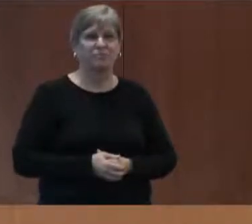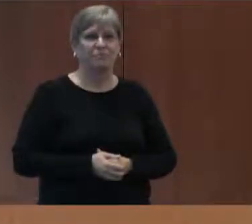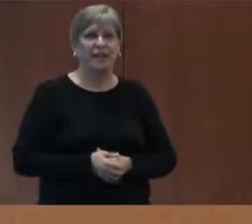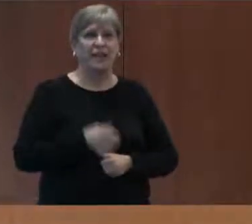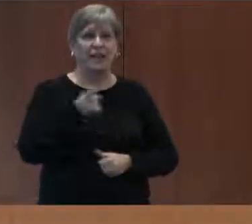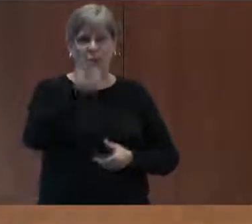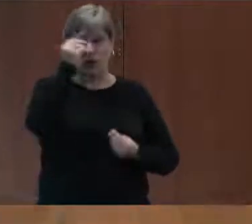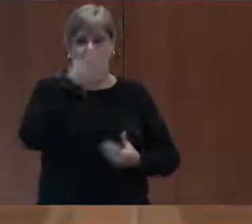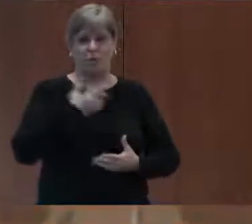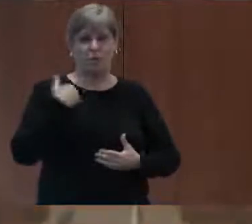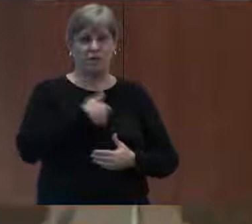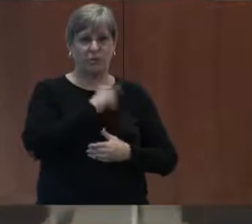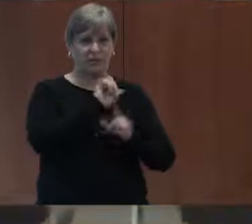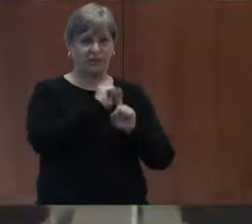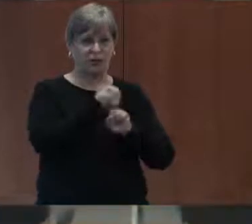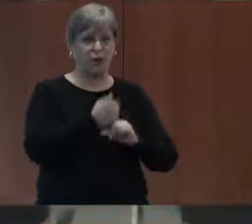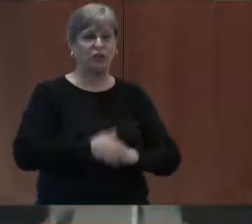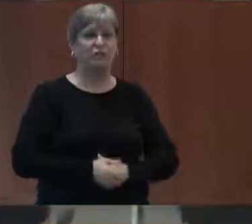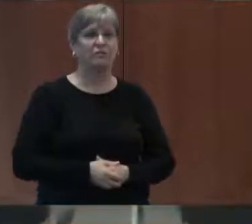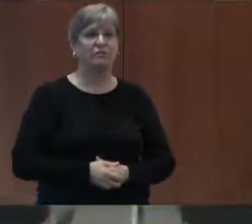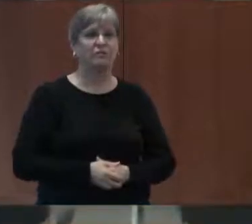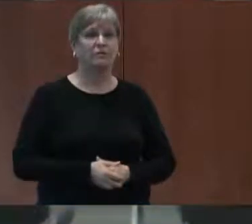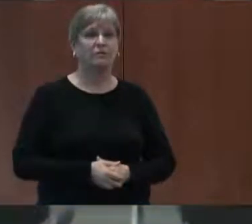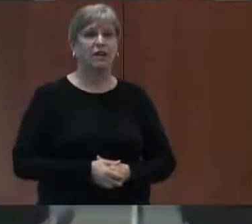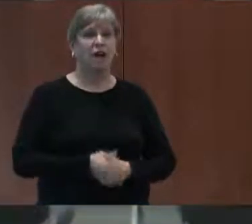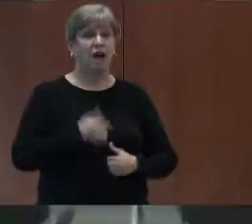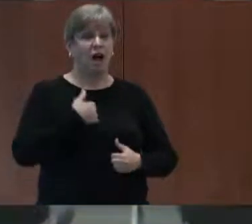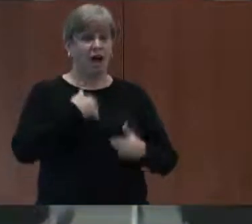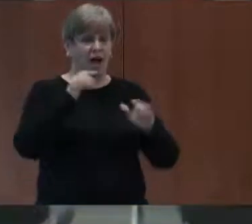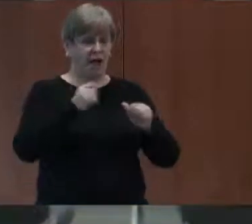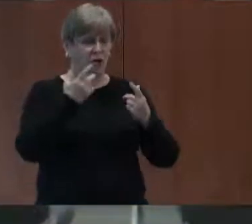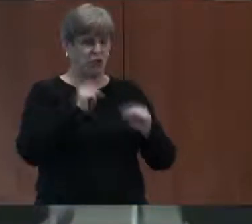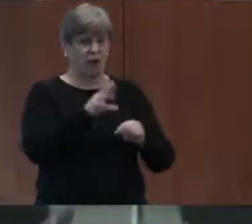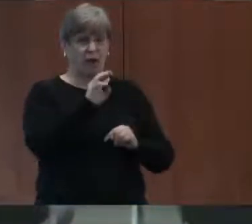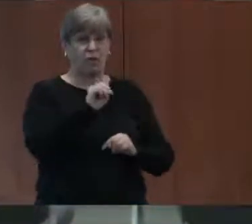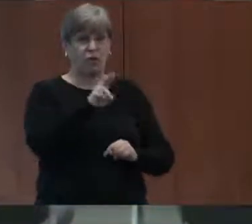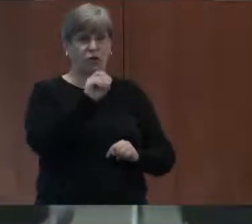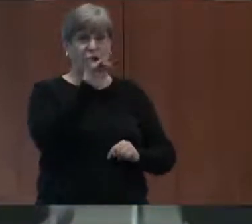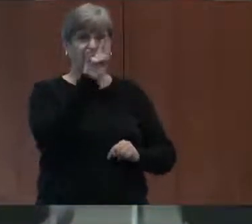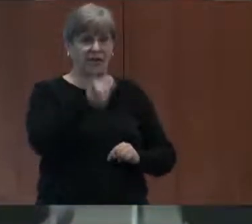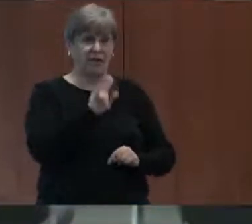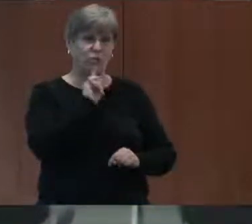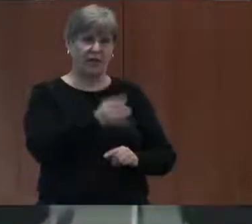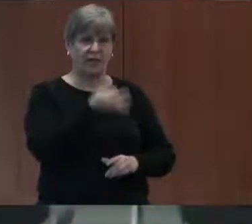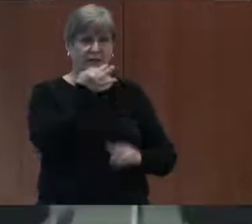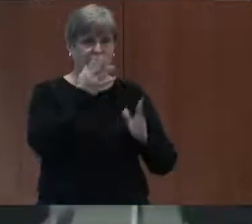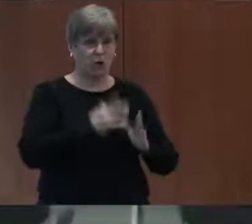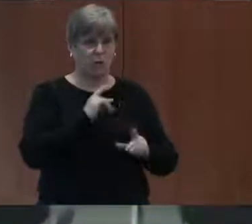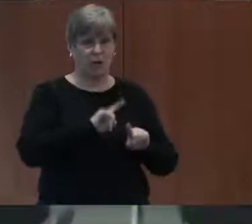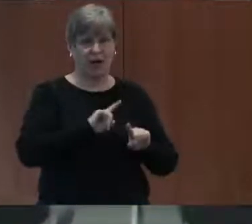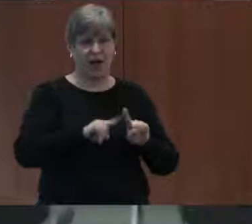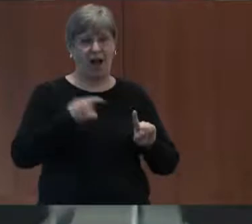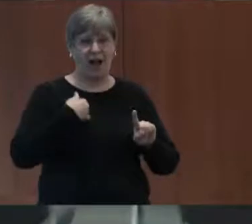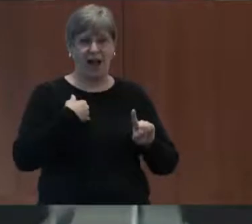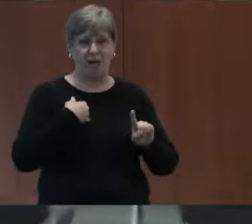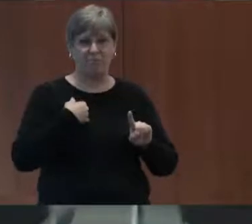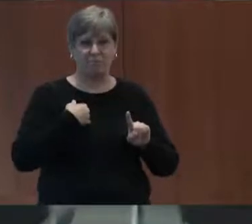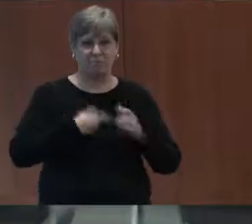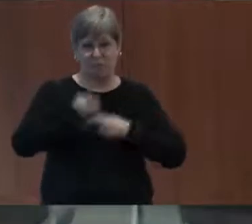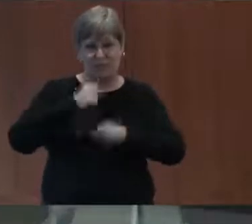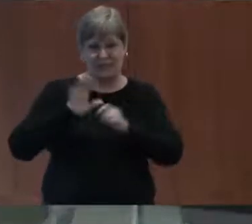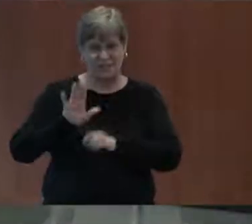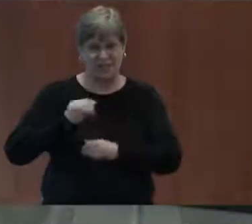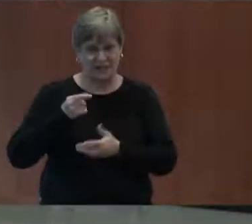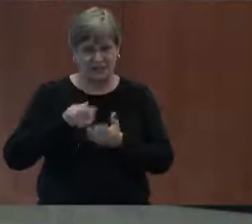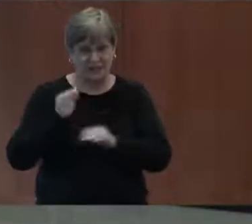he'll enlighten us about this situation. Sure can try. Mr. Embley is the expert, but I'm covering for him this evening. What